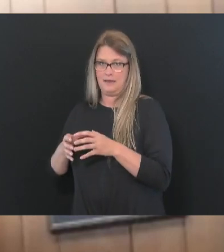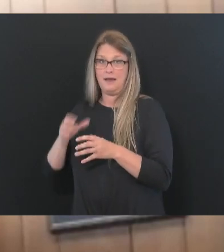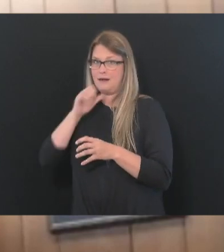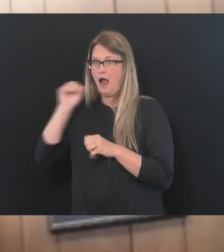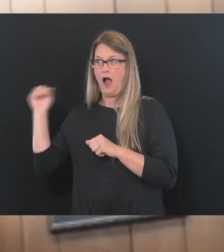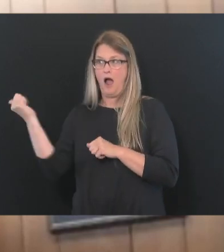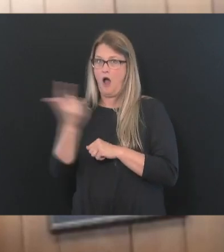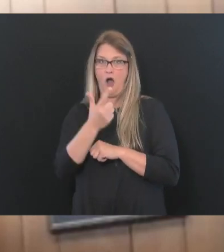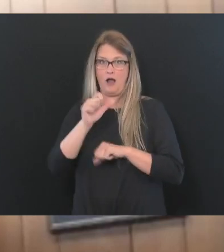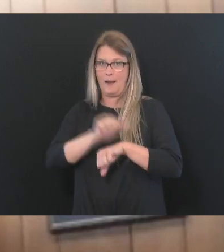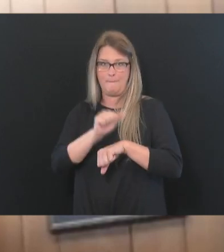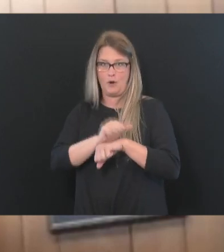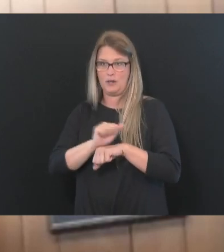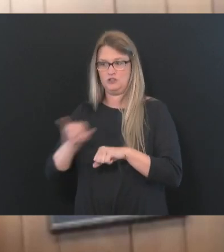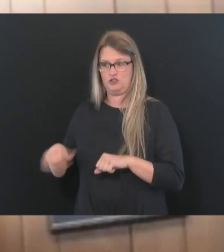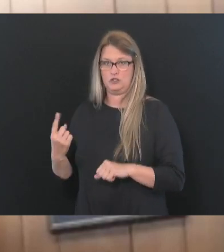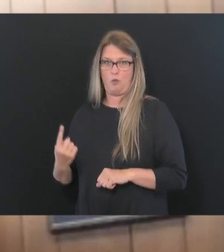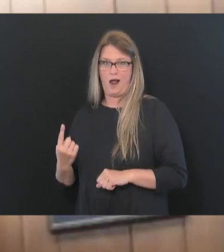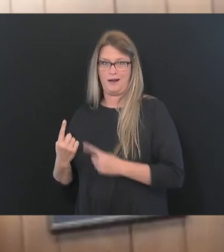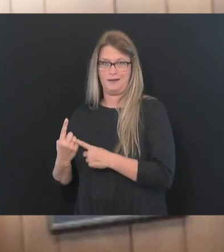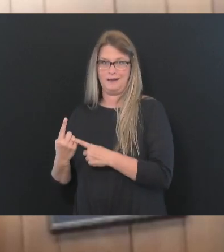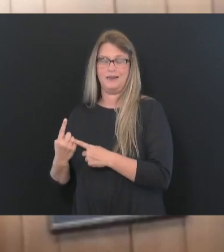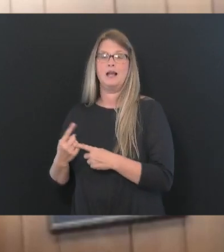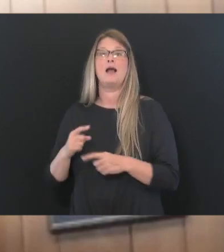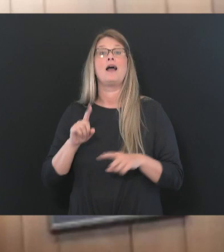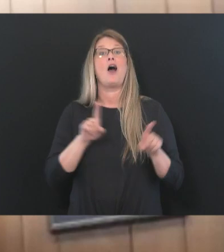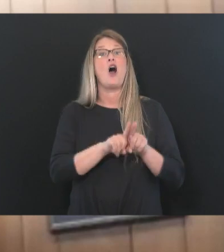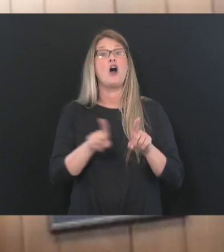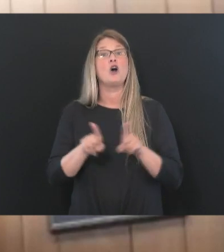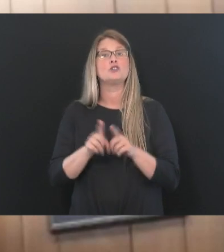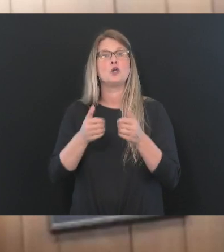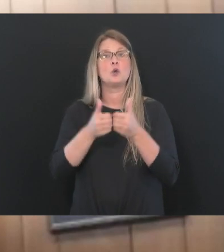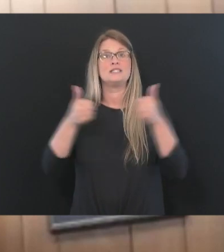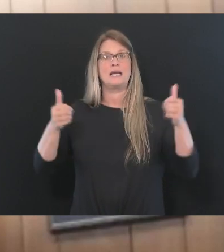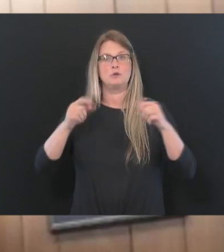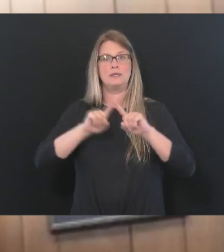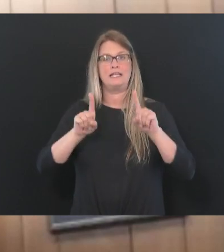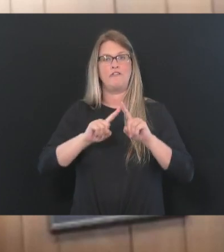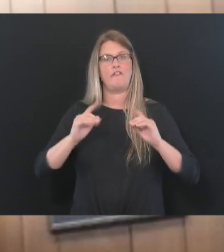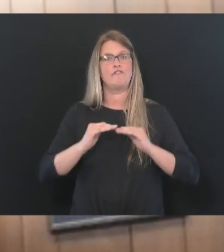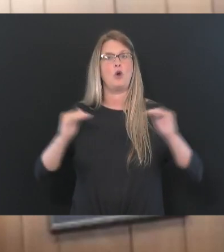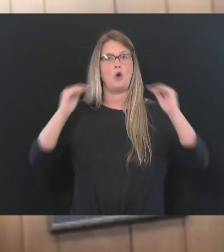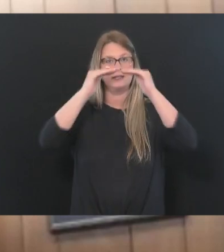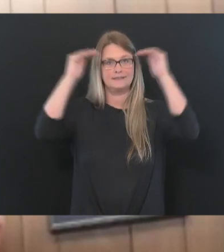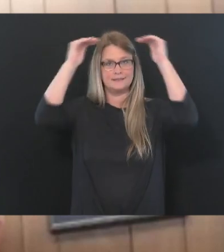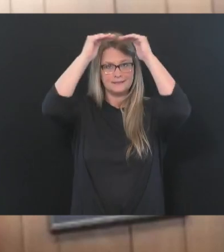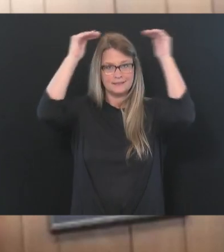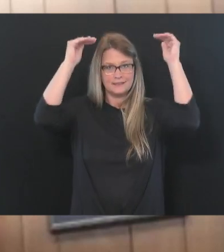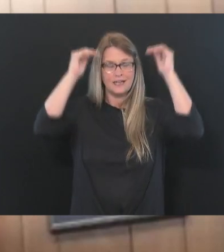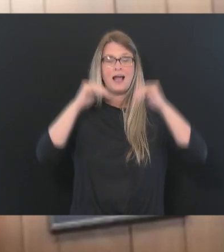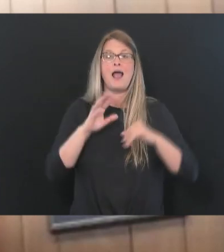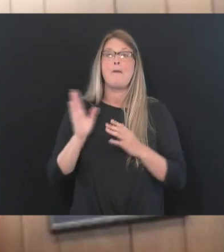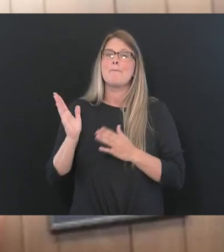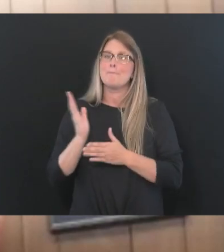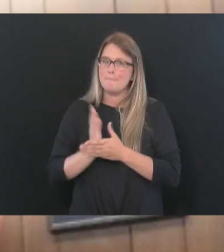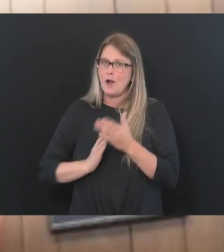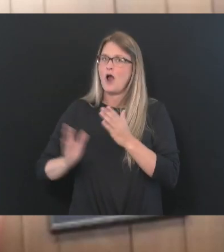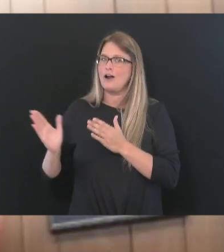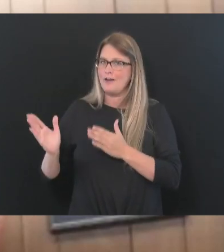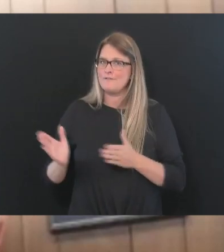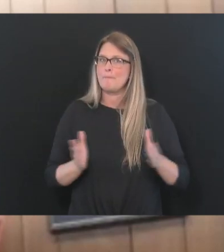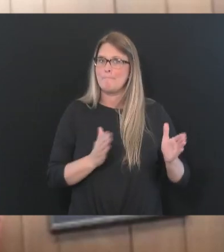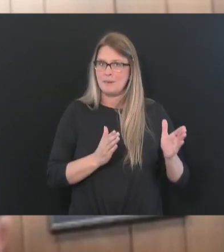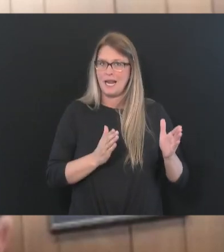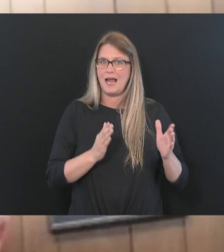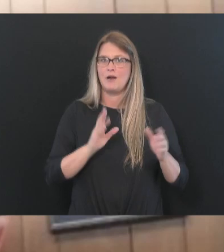just described. There is also separation by floors, and part of the plan that the governor's directed that